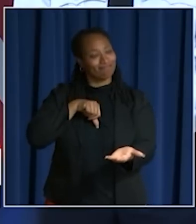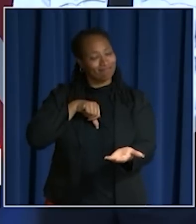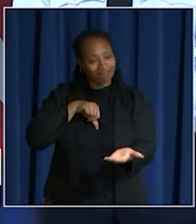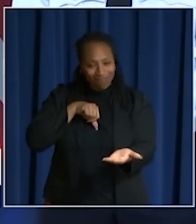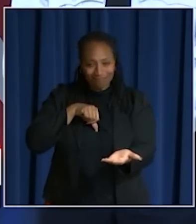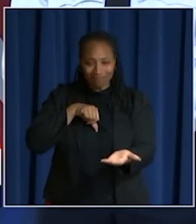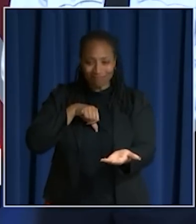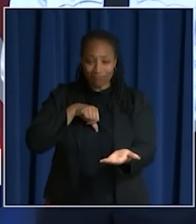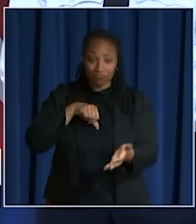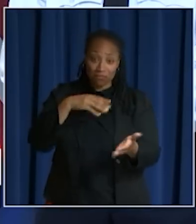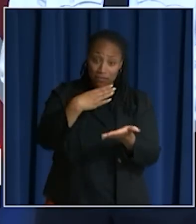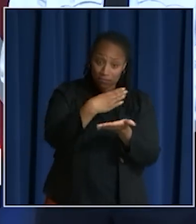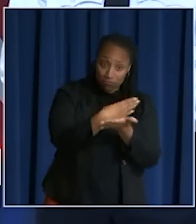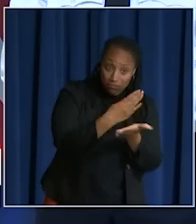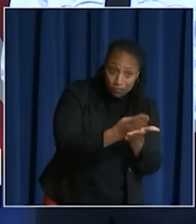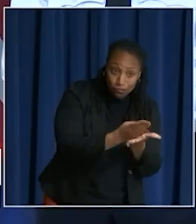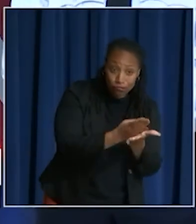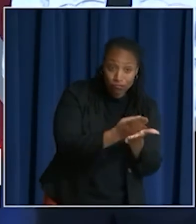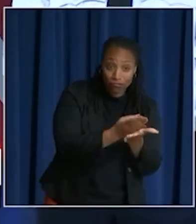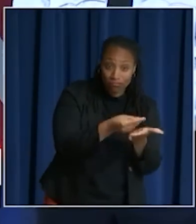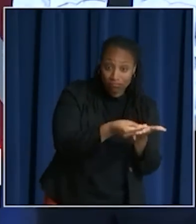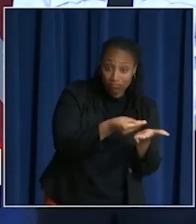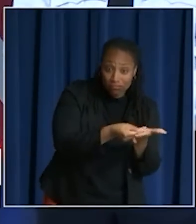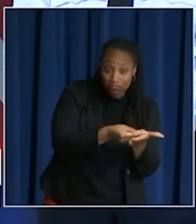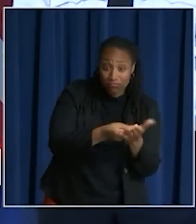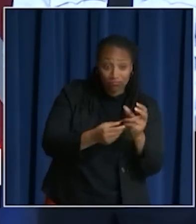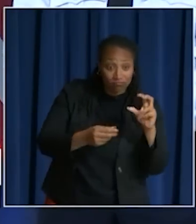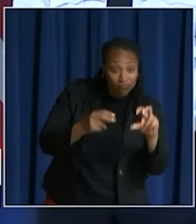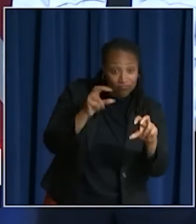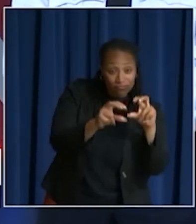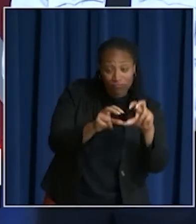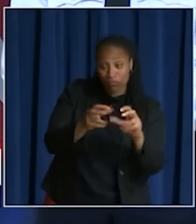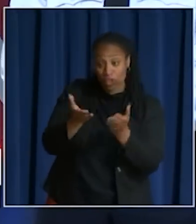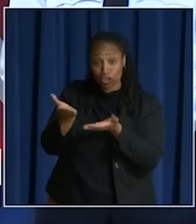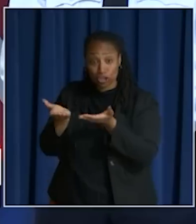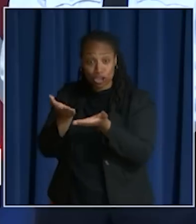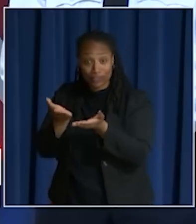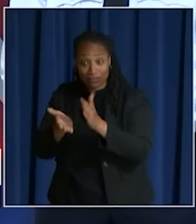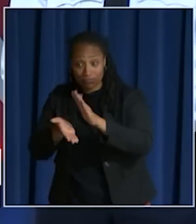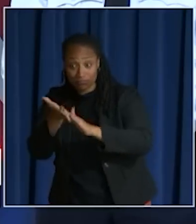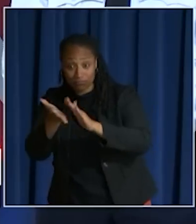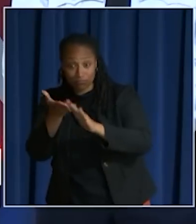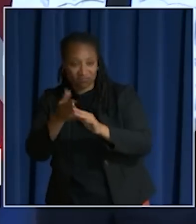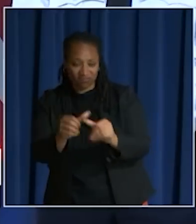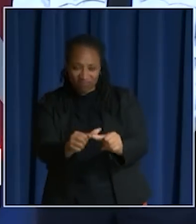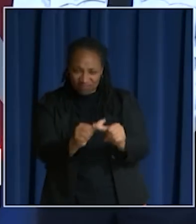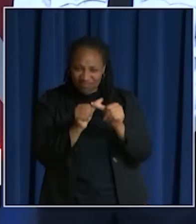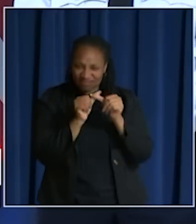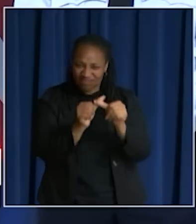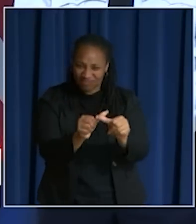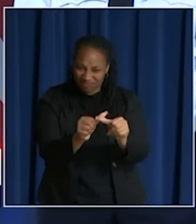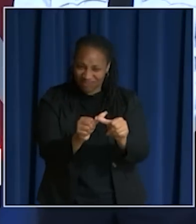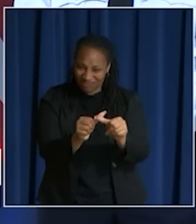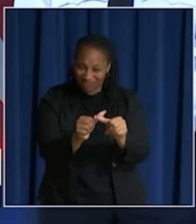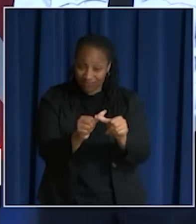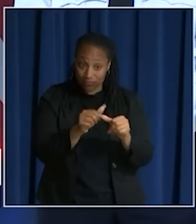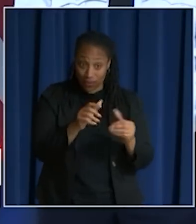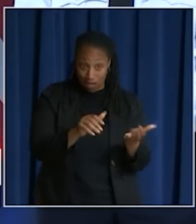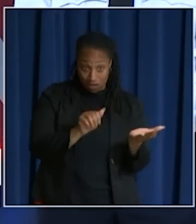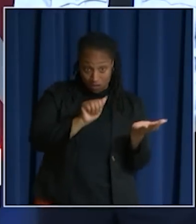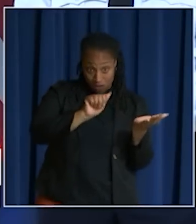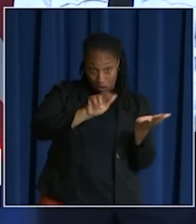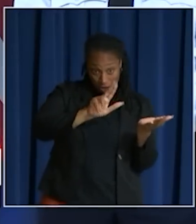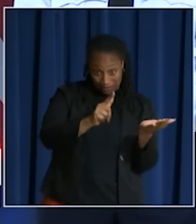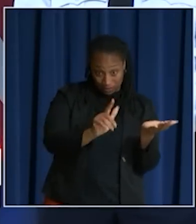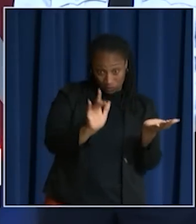going to start school on August 25th. And we will work with the federal government to do the things